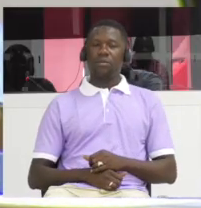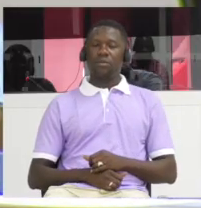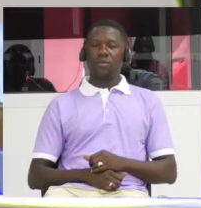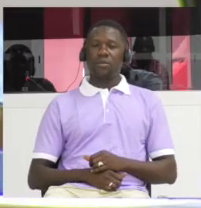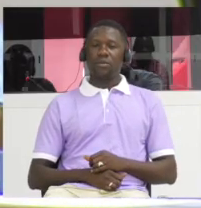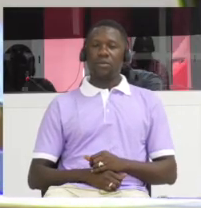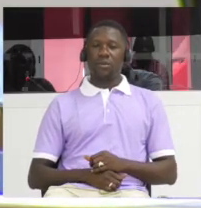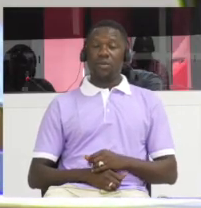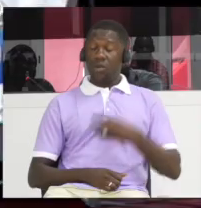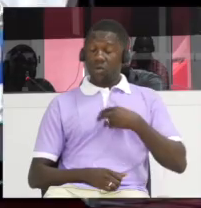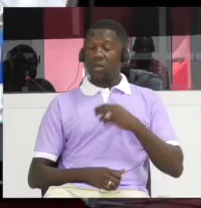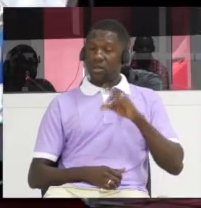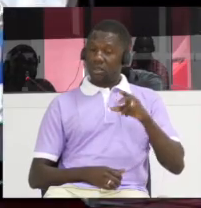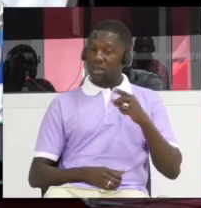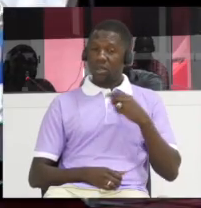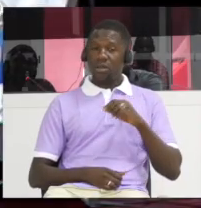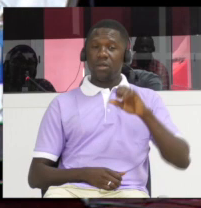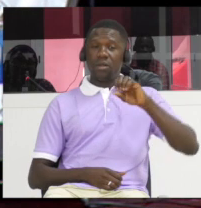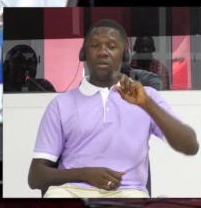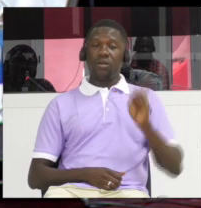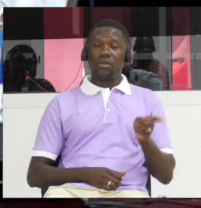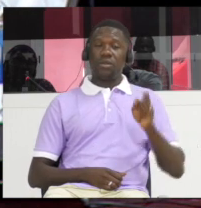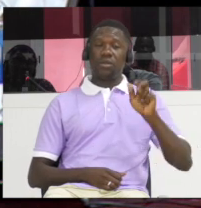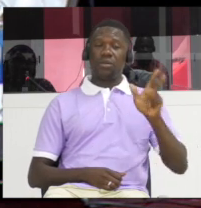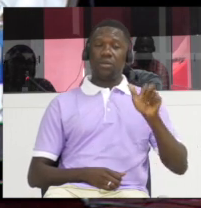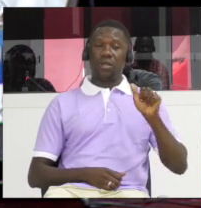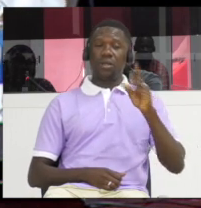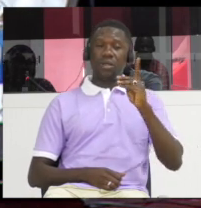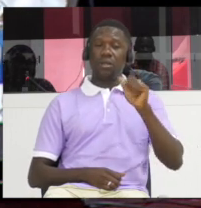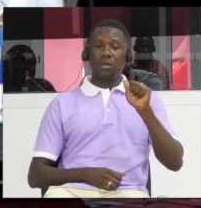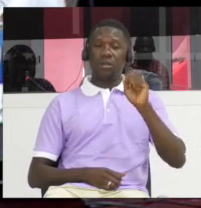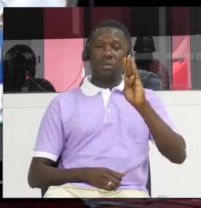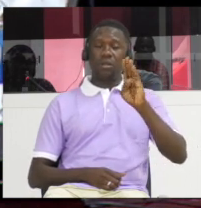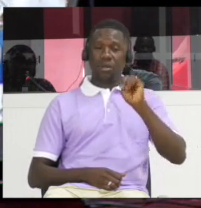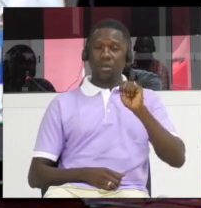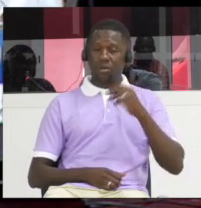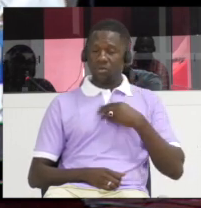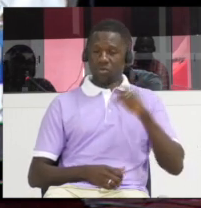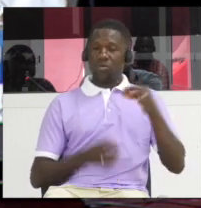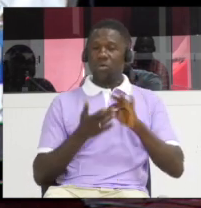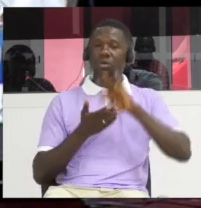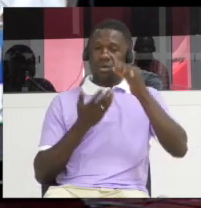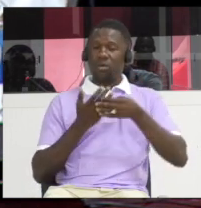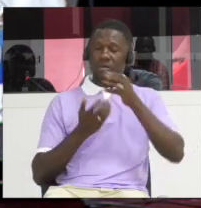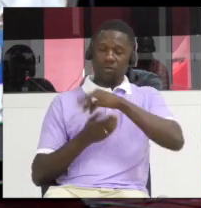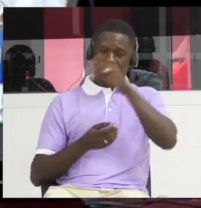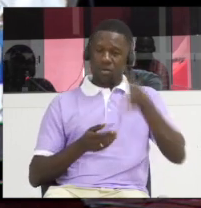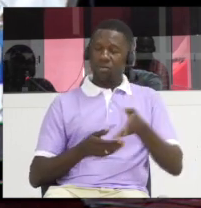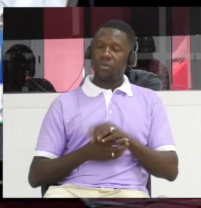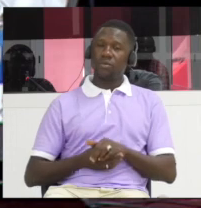assume command. Do you know whether there was any reason why